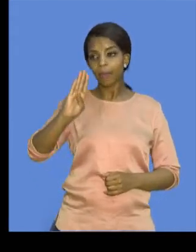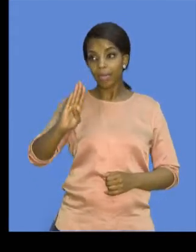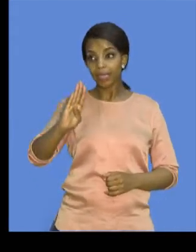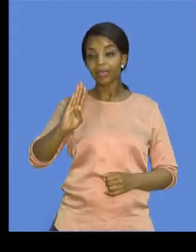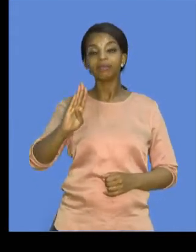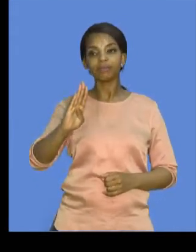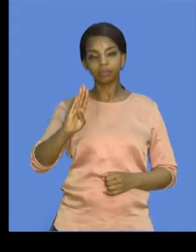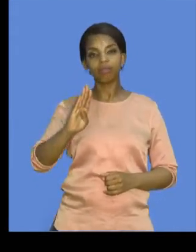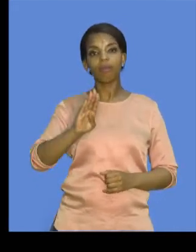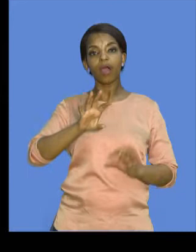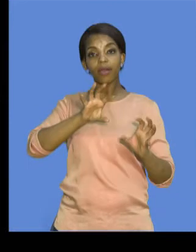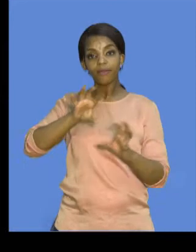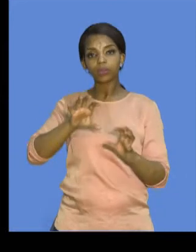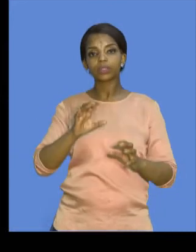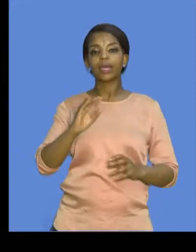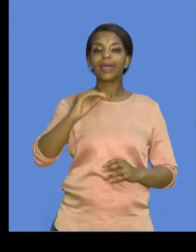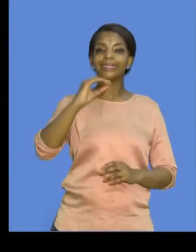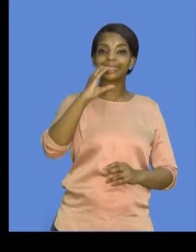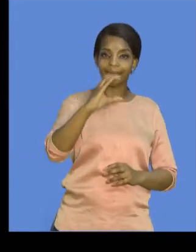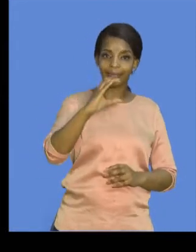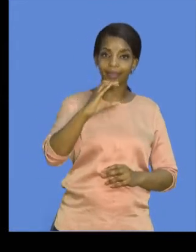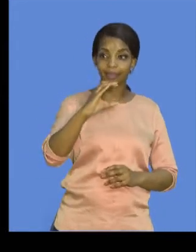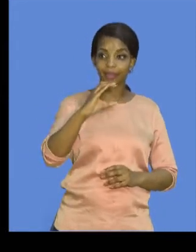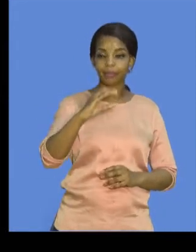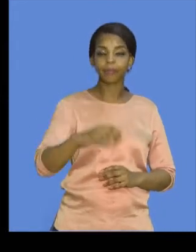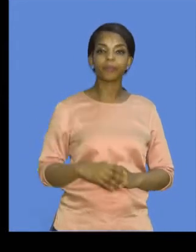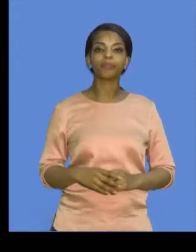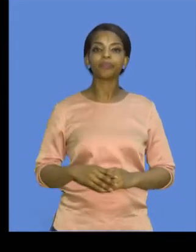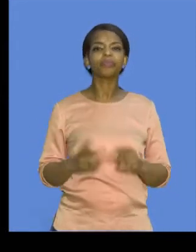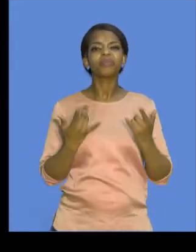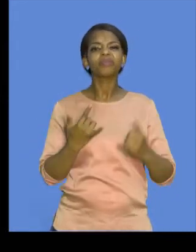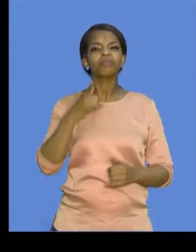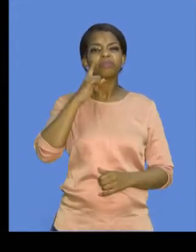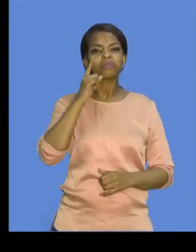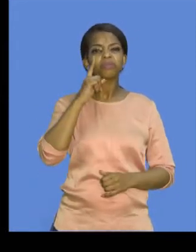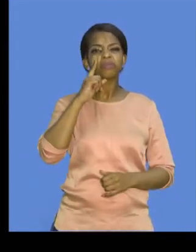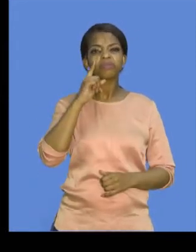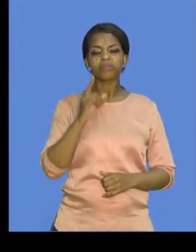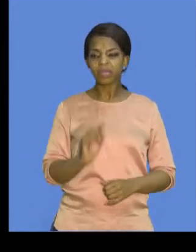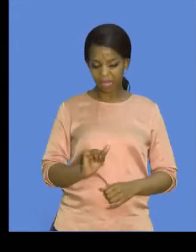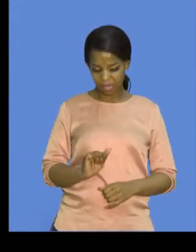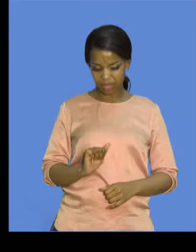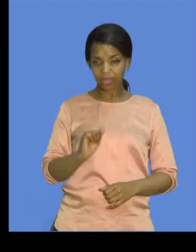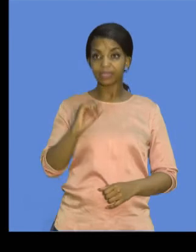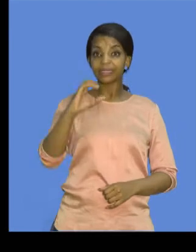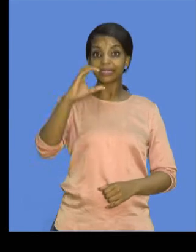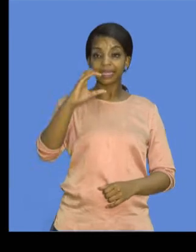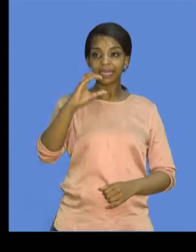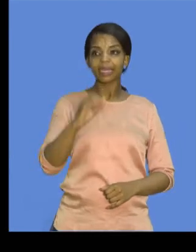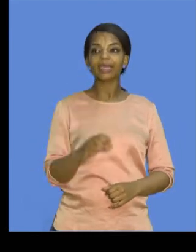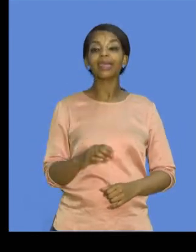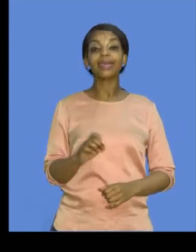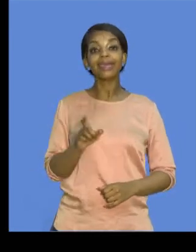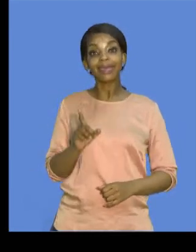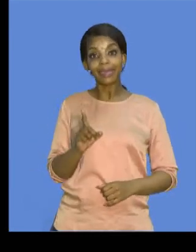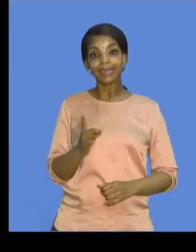on C, right? And then if, again, we look at the force by A on C, the direction of